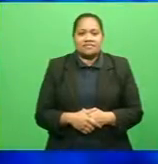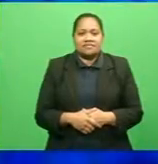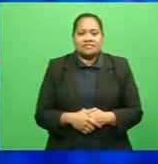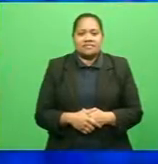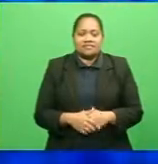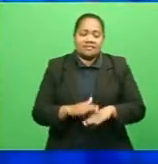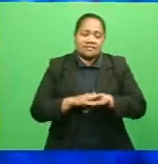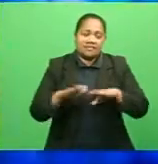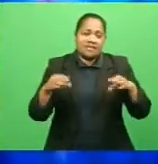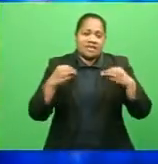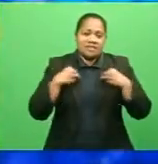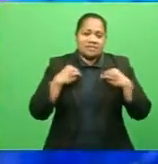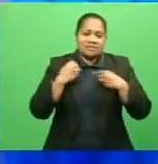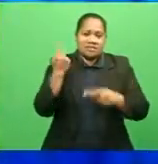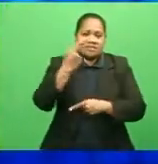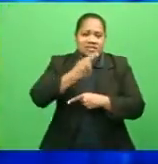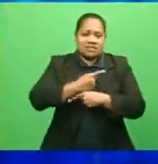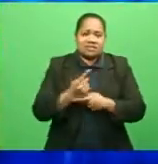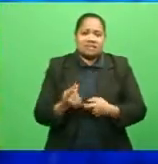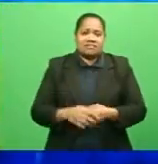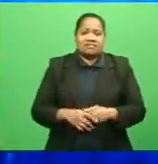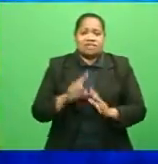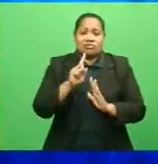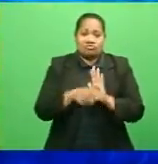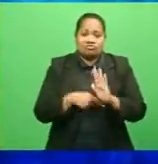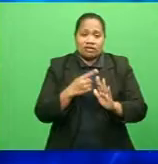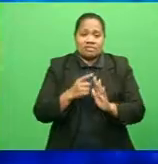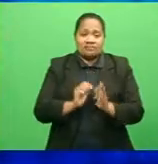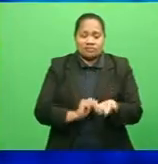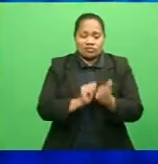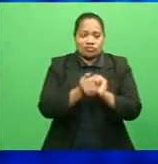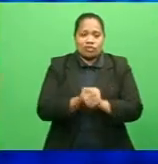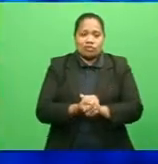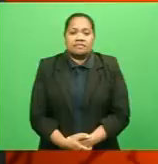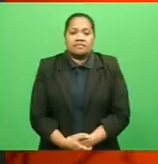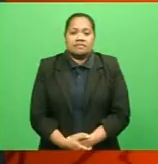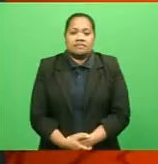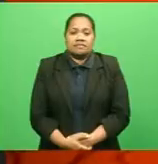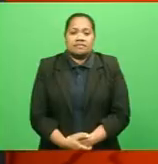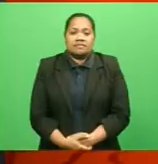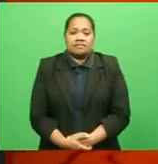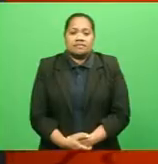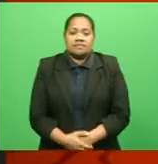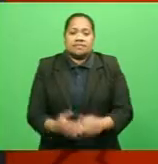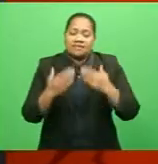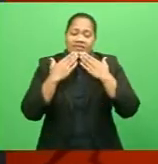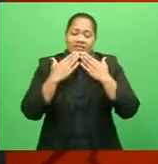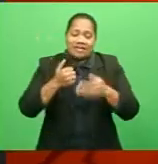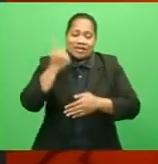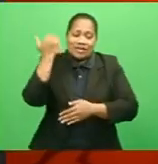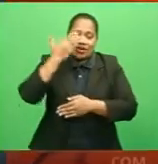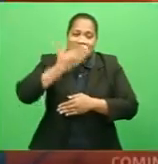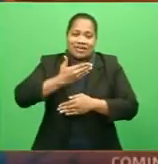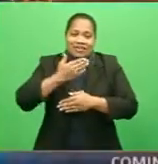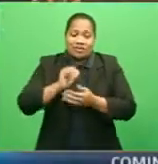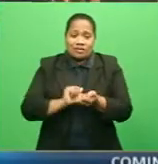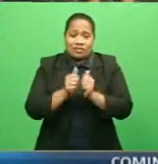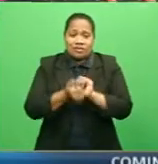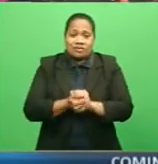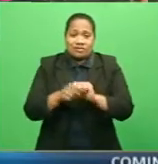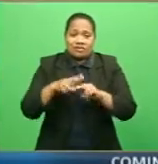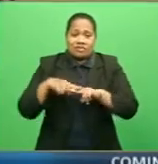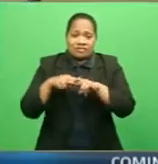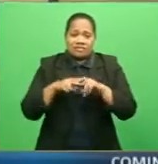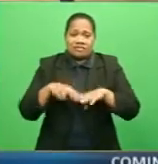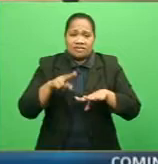That's all from Business Tonight. Jamie joins you next with the latest from sports. Naka, and good evening. Ahead in sports,